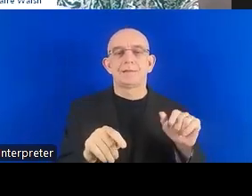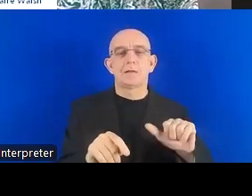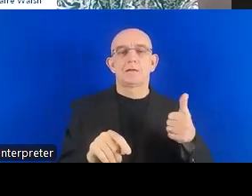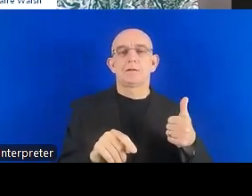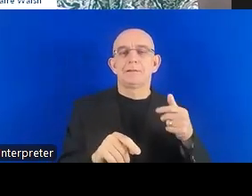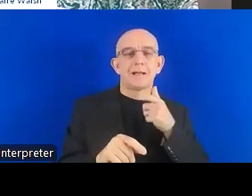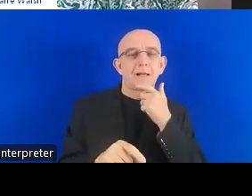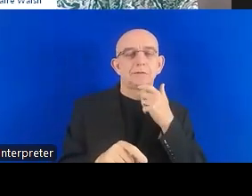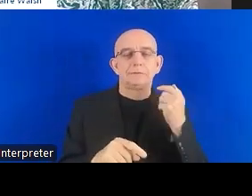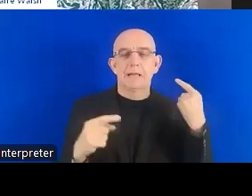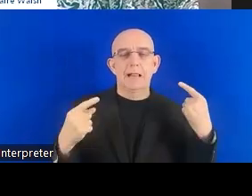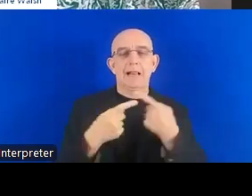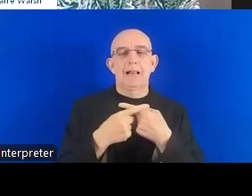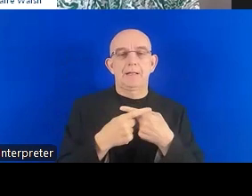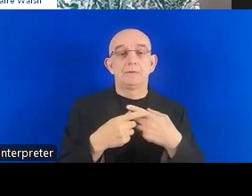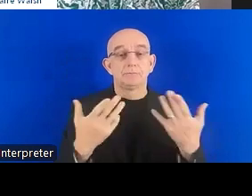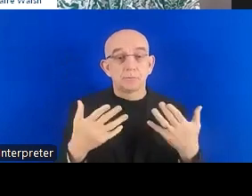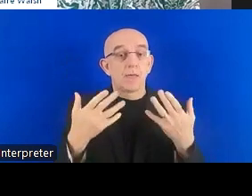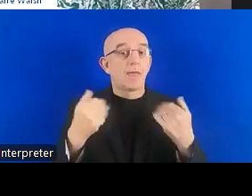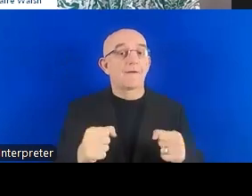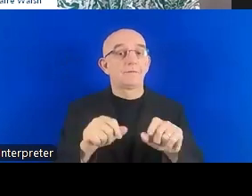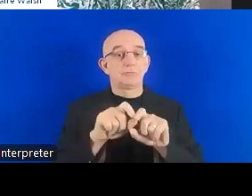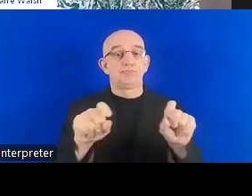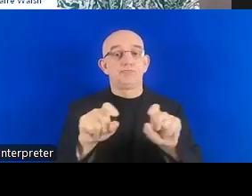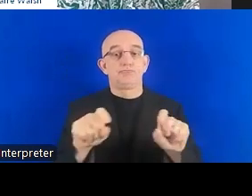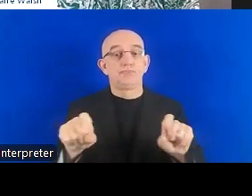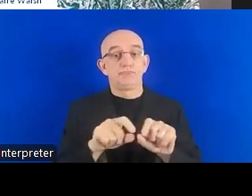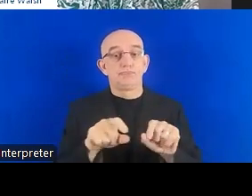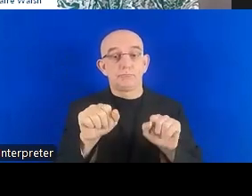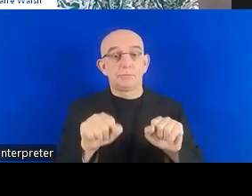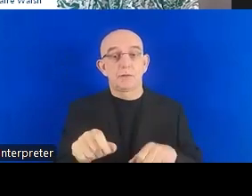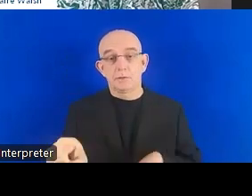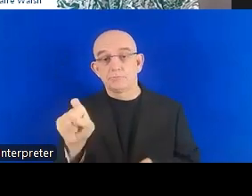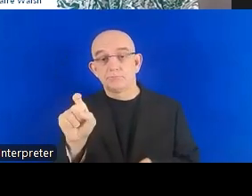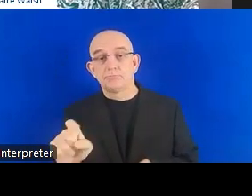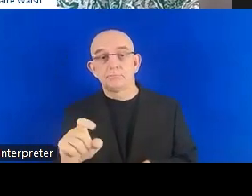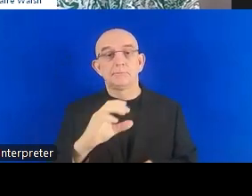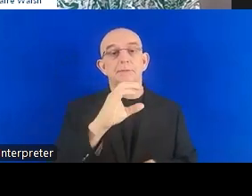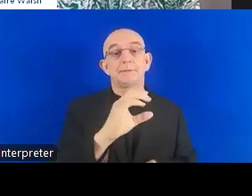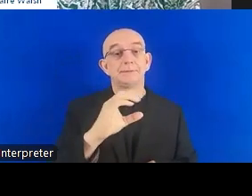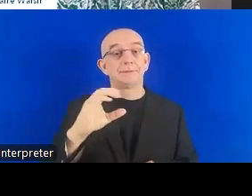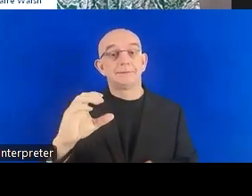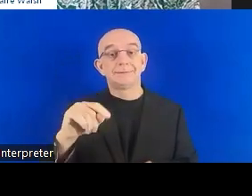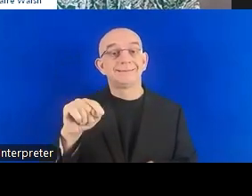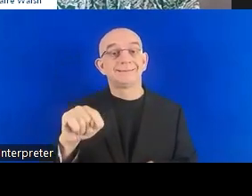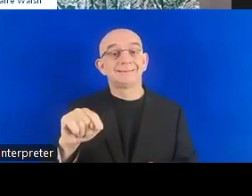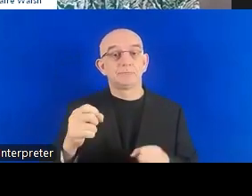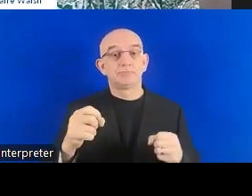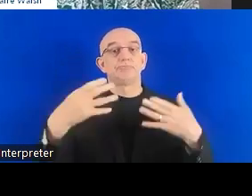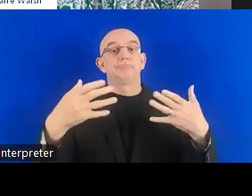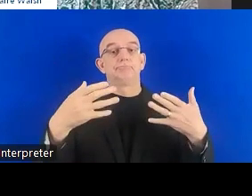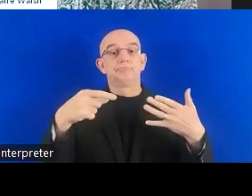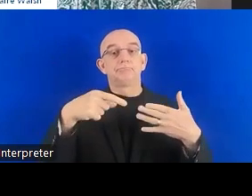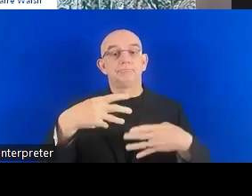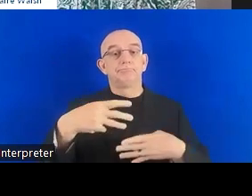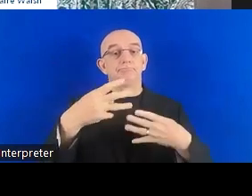select Show Subtitles. Finally, we also have international sign language that will be pinned to the screen